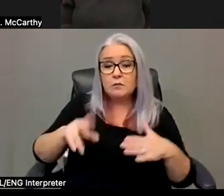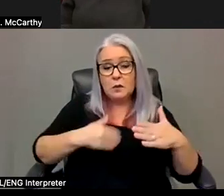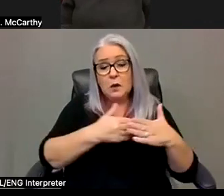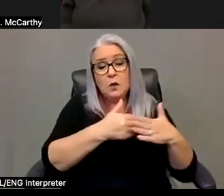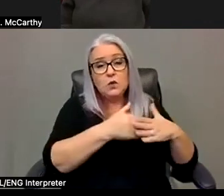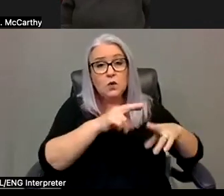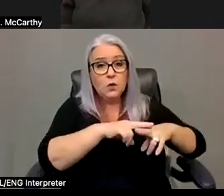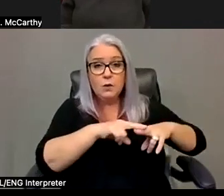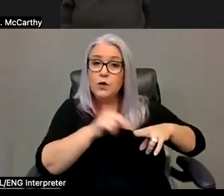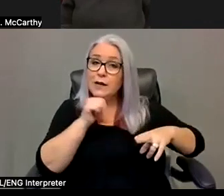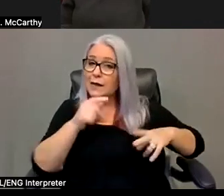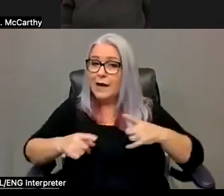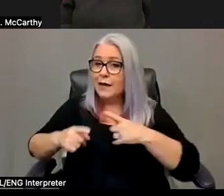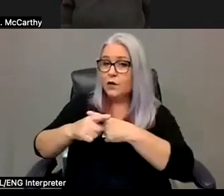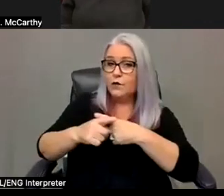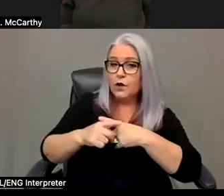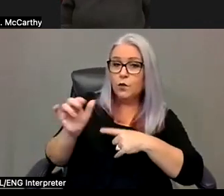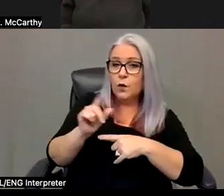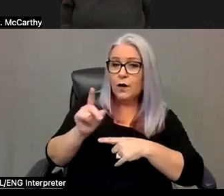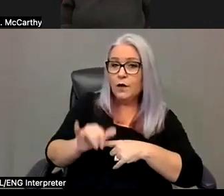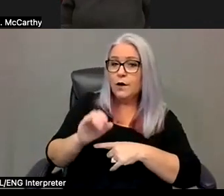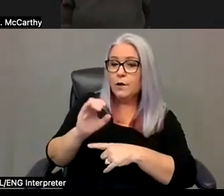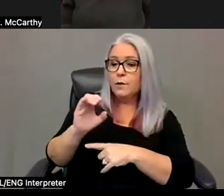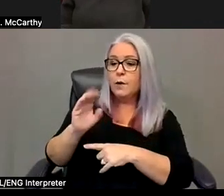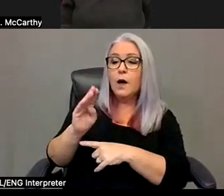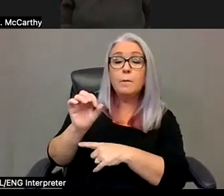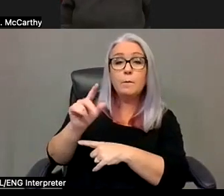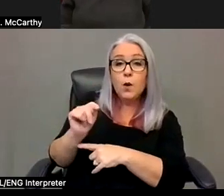would not interfere with where the present WI Boat Club is.